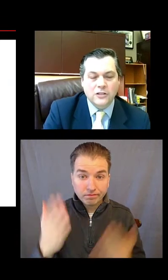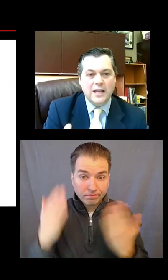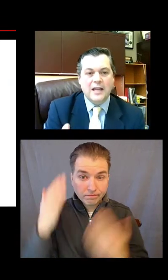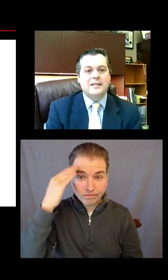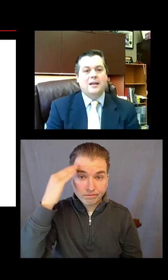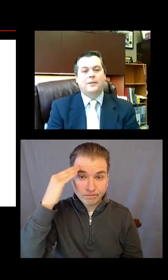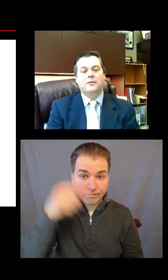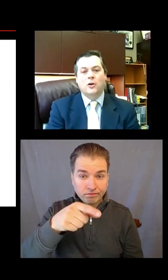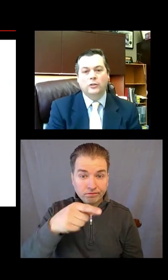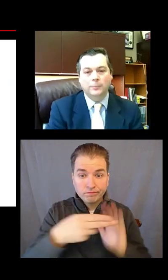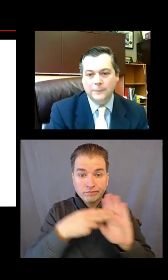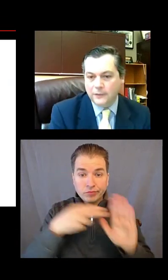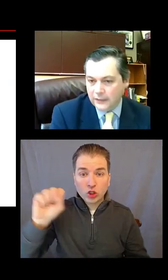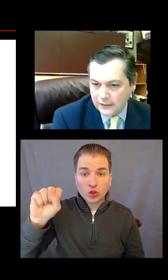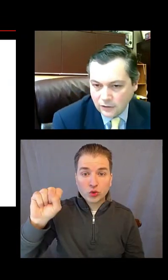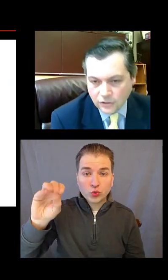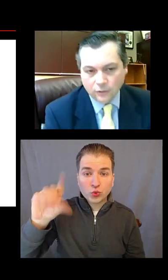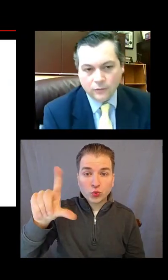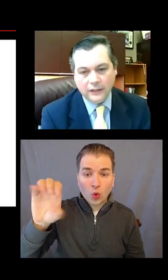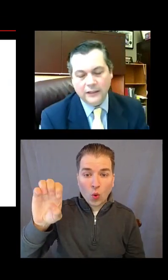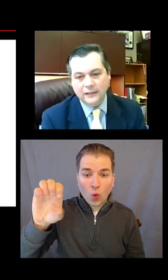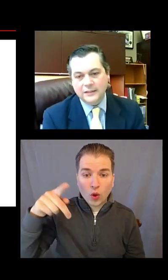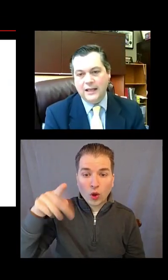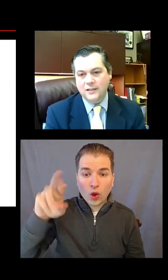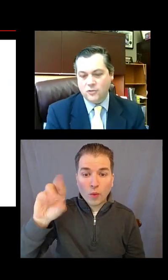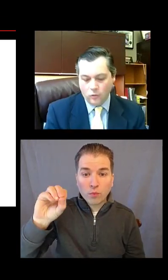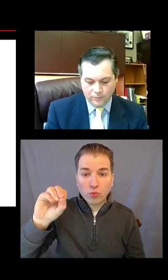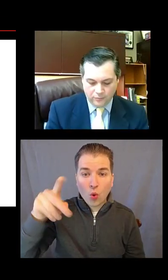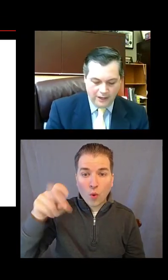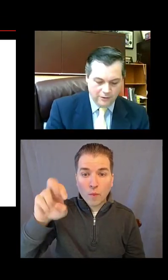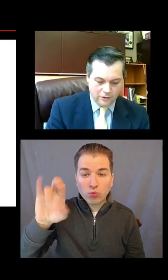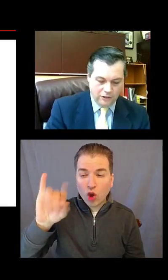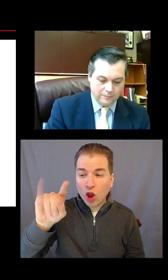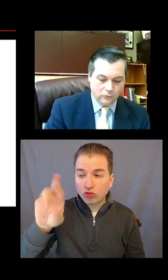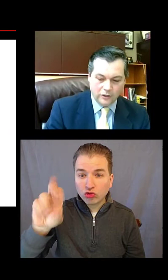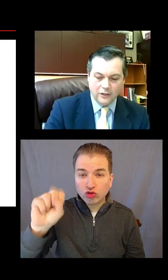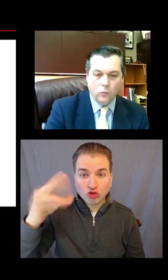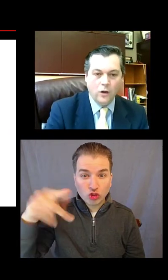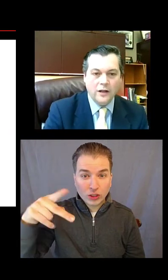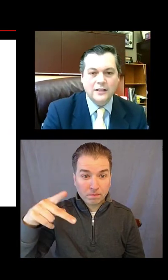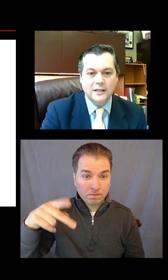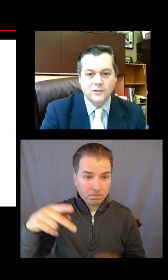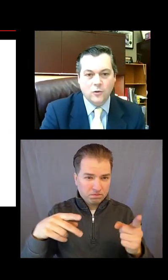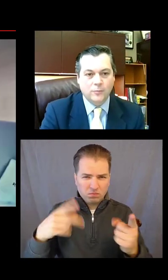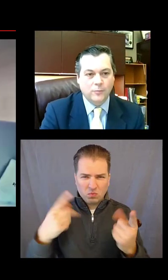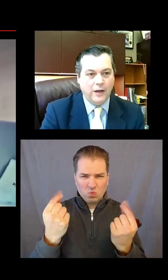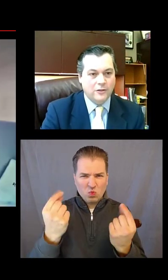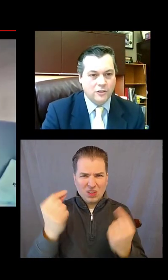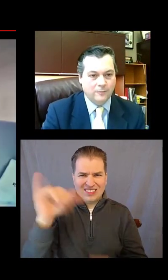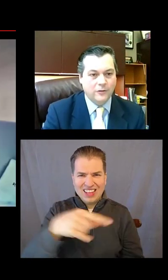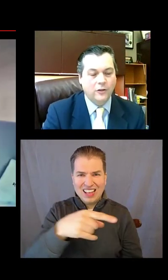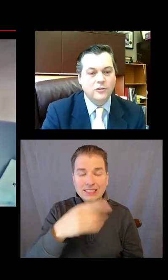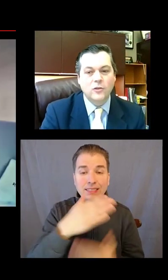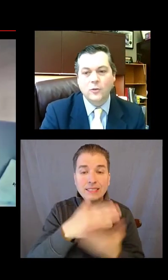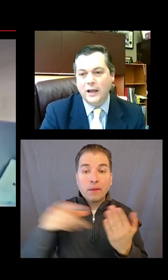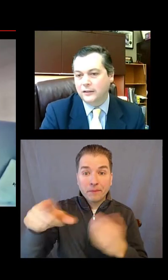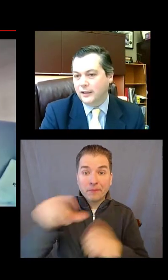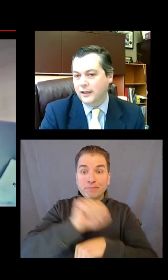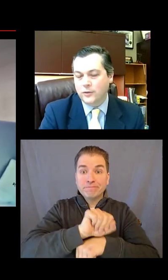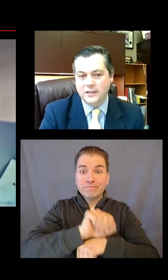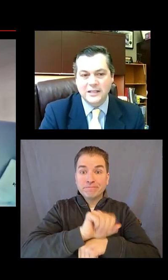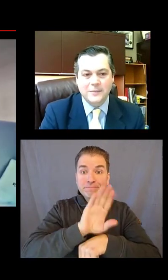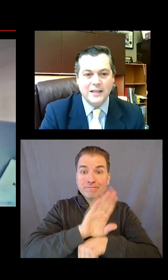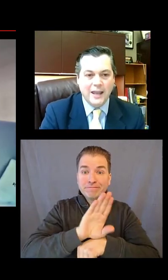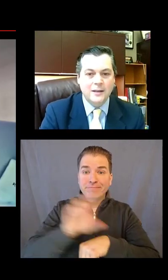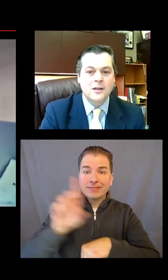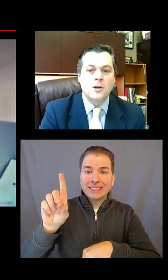The first concept most people get into is a sole proprietorship. And really, what is a sole proprietorship? For those of you out